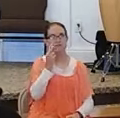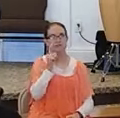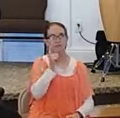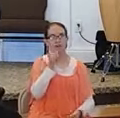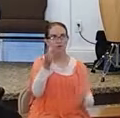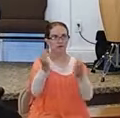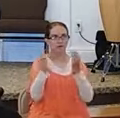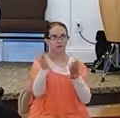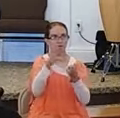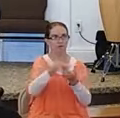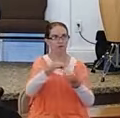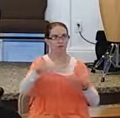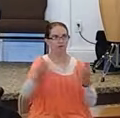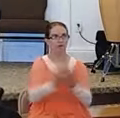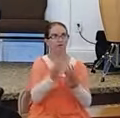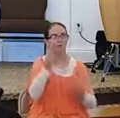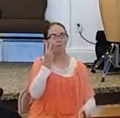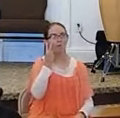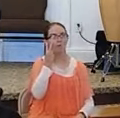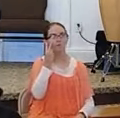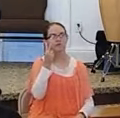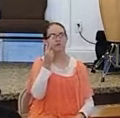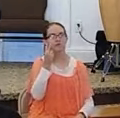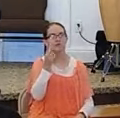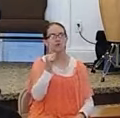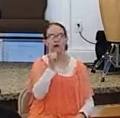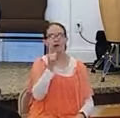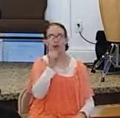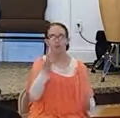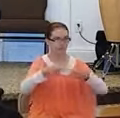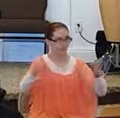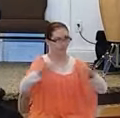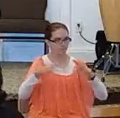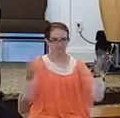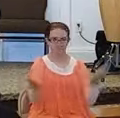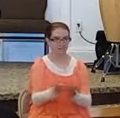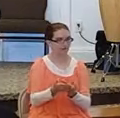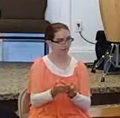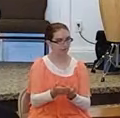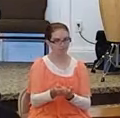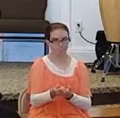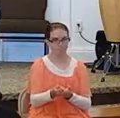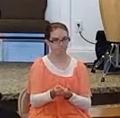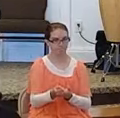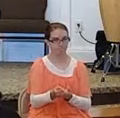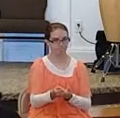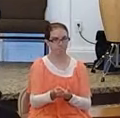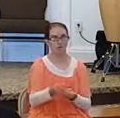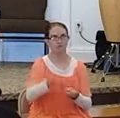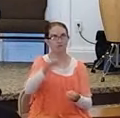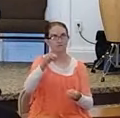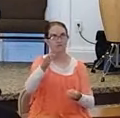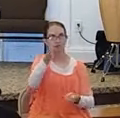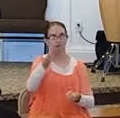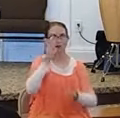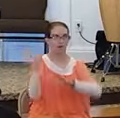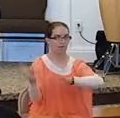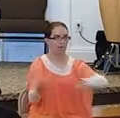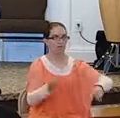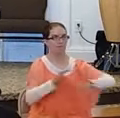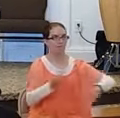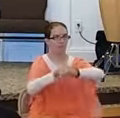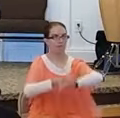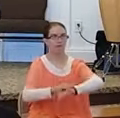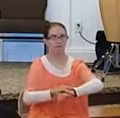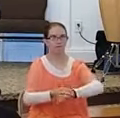get the Holy Ghost, you'll be here to watch it. I don't want to be around here. No, I don't. Amen. Because when the Spirit of God's gone from this earth,